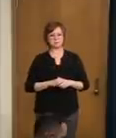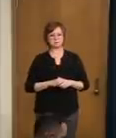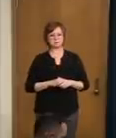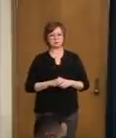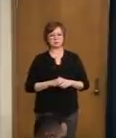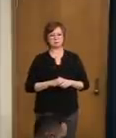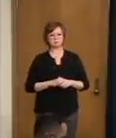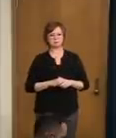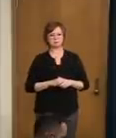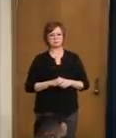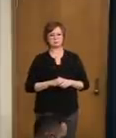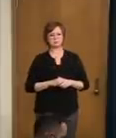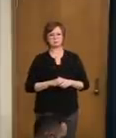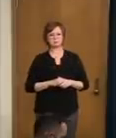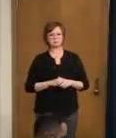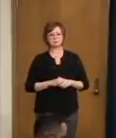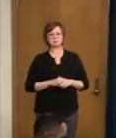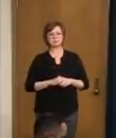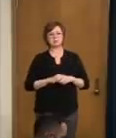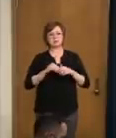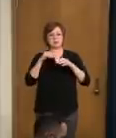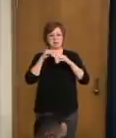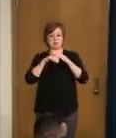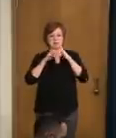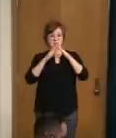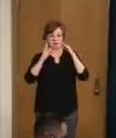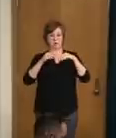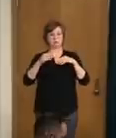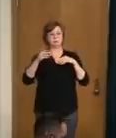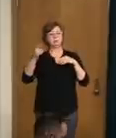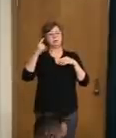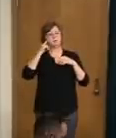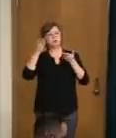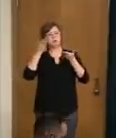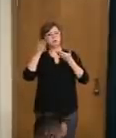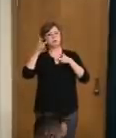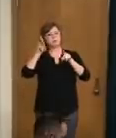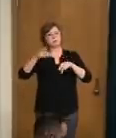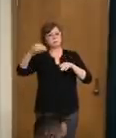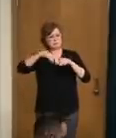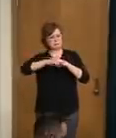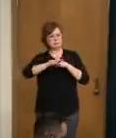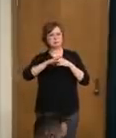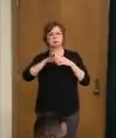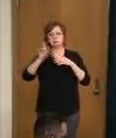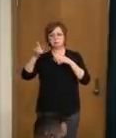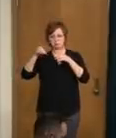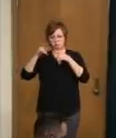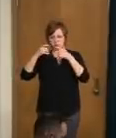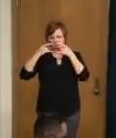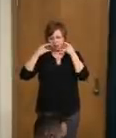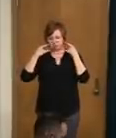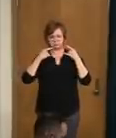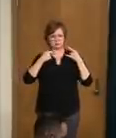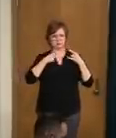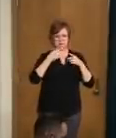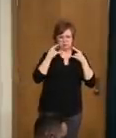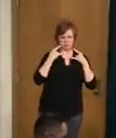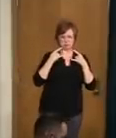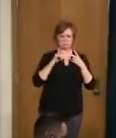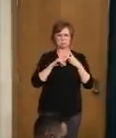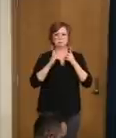house is high risk. Obviously, if someone comes in to provide care or do other work, everyone's wearing a mask, maintaining physical